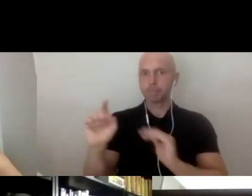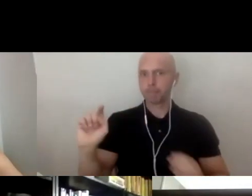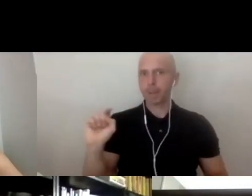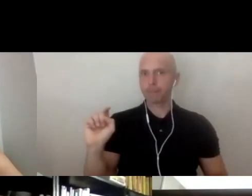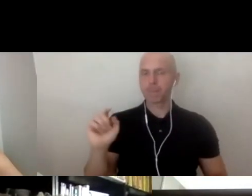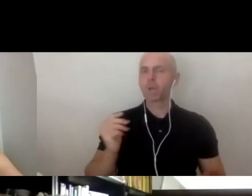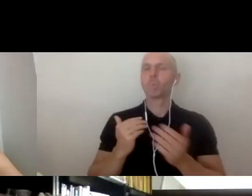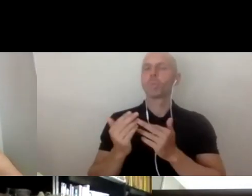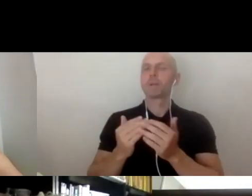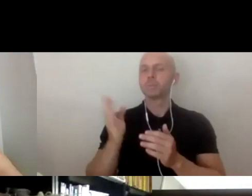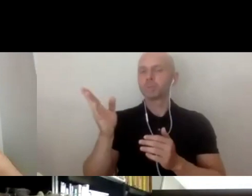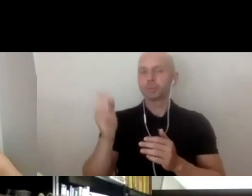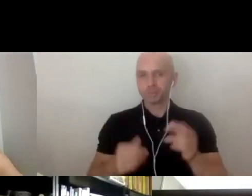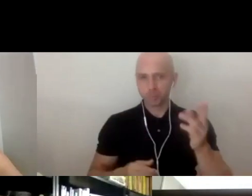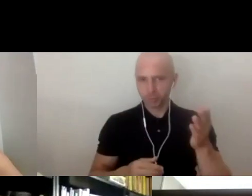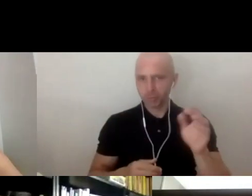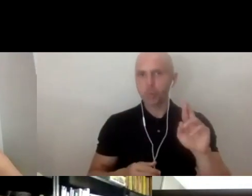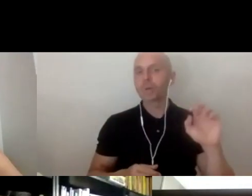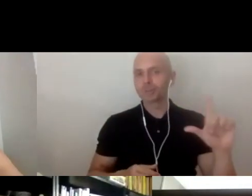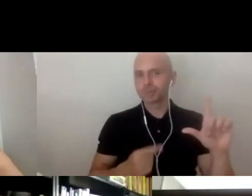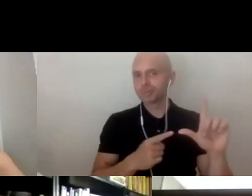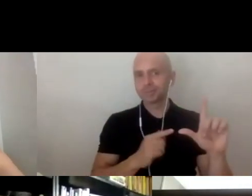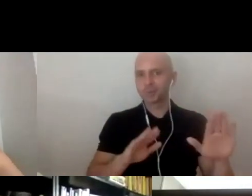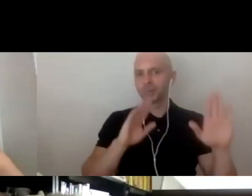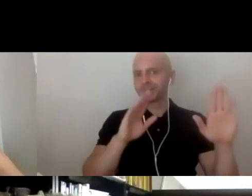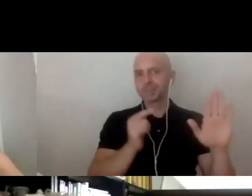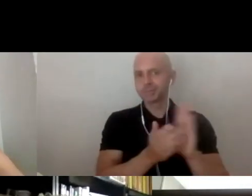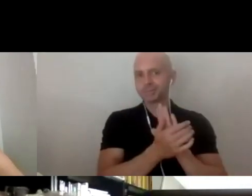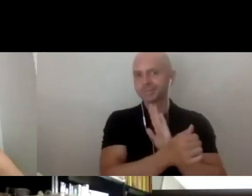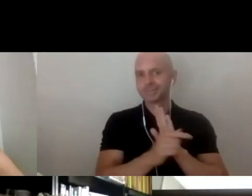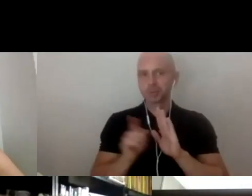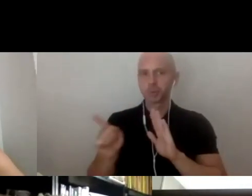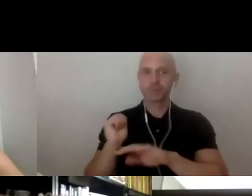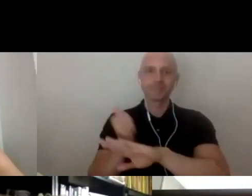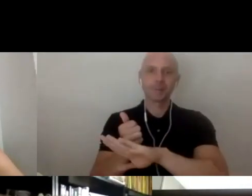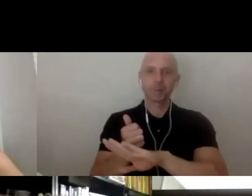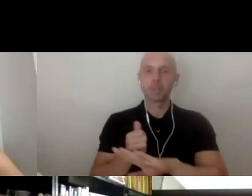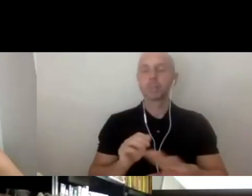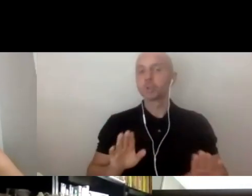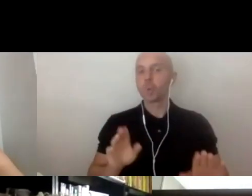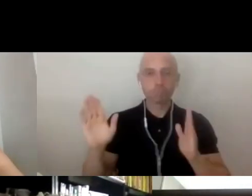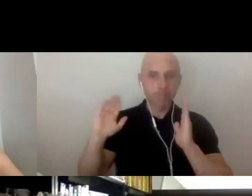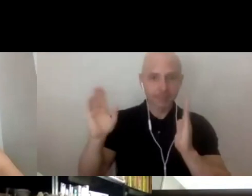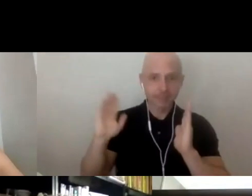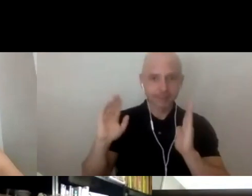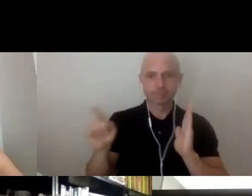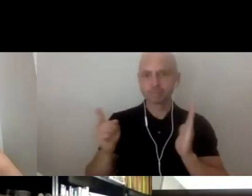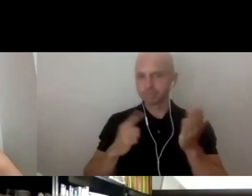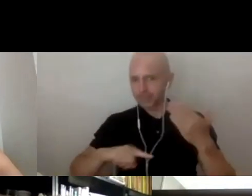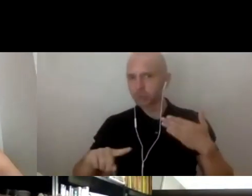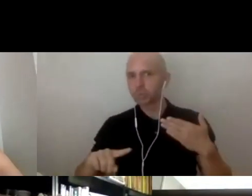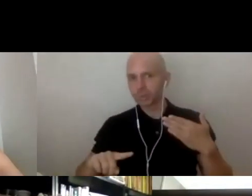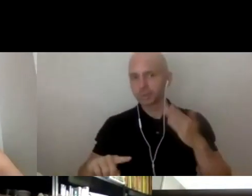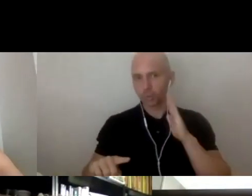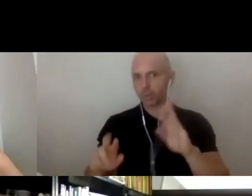whatever the lovely Rachel Kennedy is going to do. She's so fantastic. She'll take care of it. So stay tuned. Check that out next week. I do know that